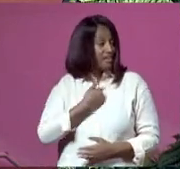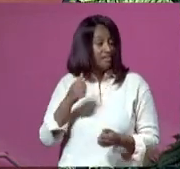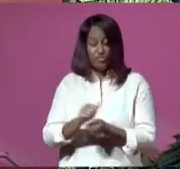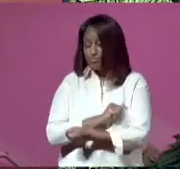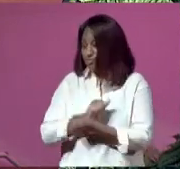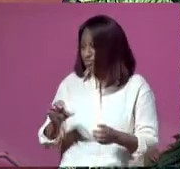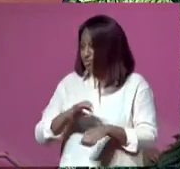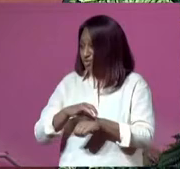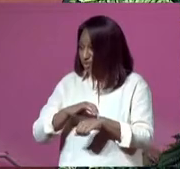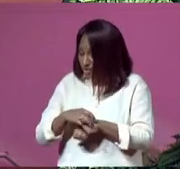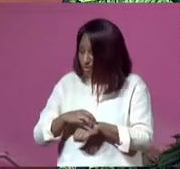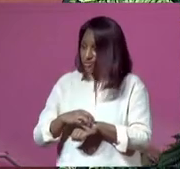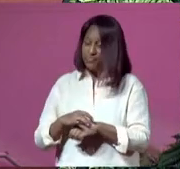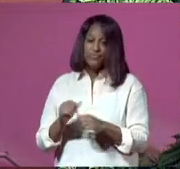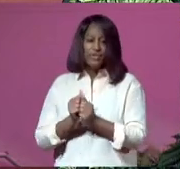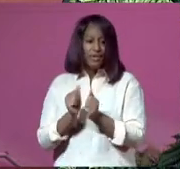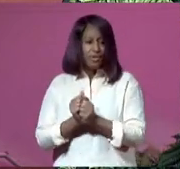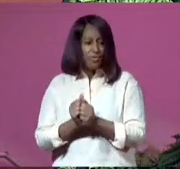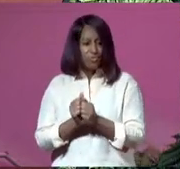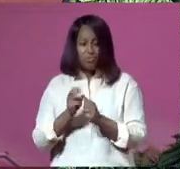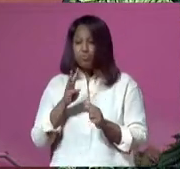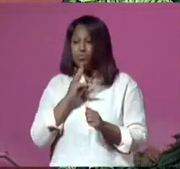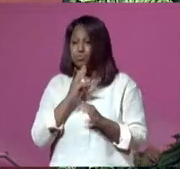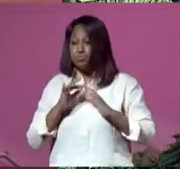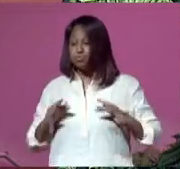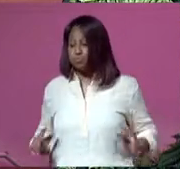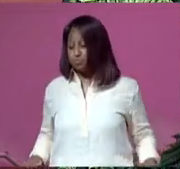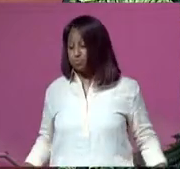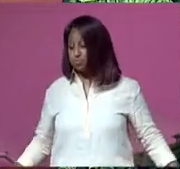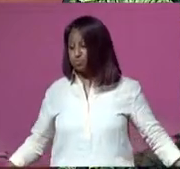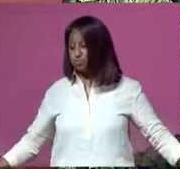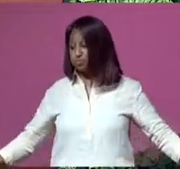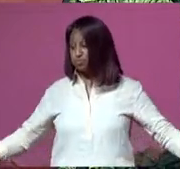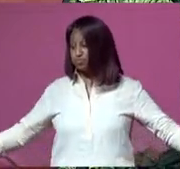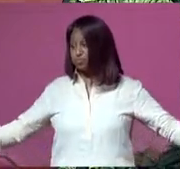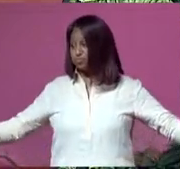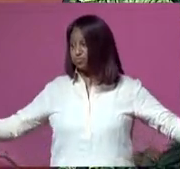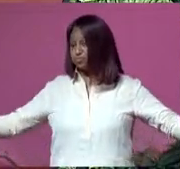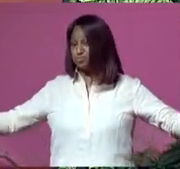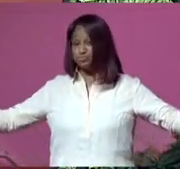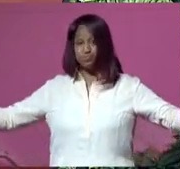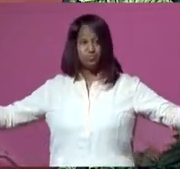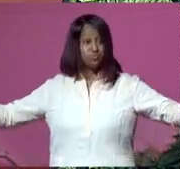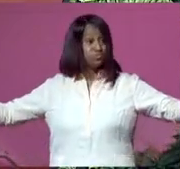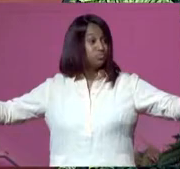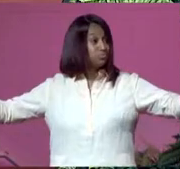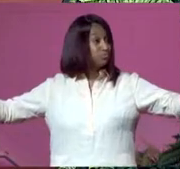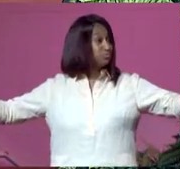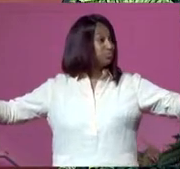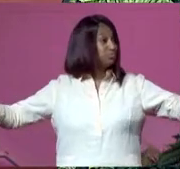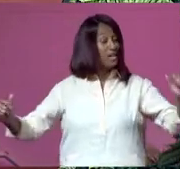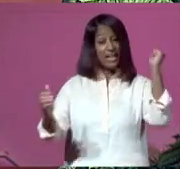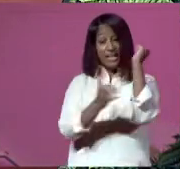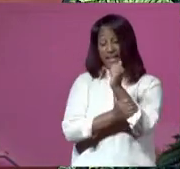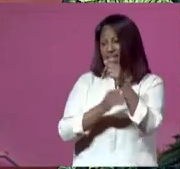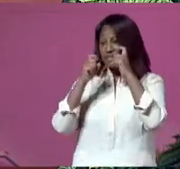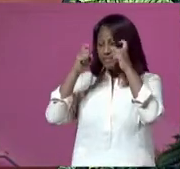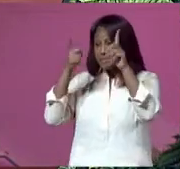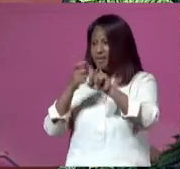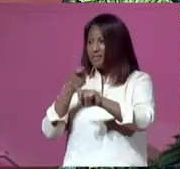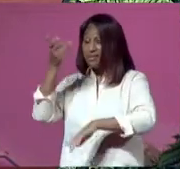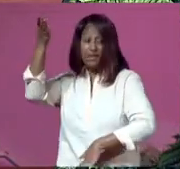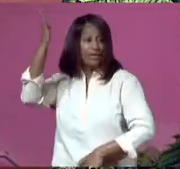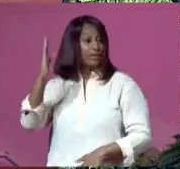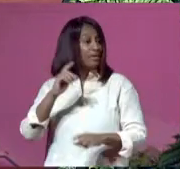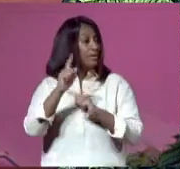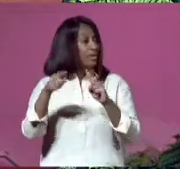flood, and all he had to do was build something he had never built before. Abram was surprised by God when God said he would be